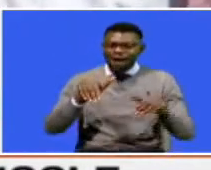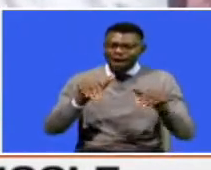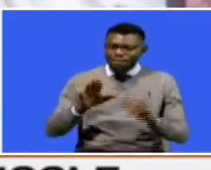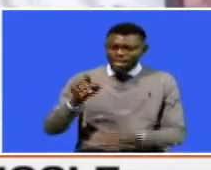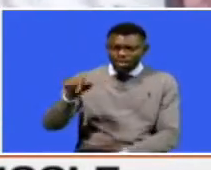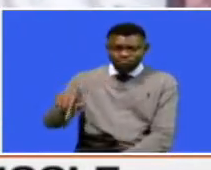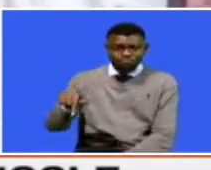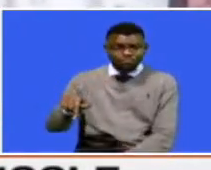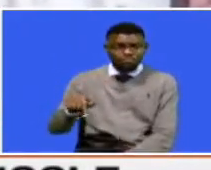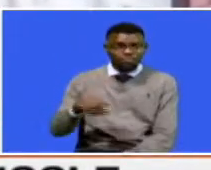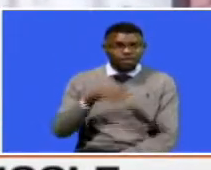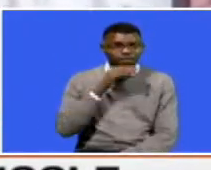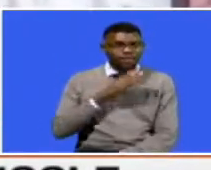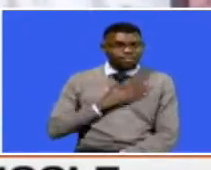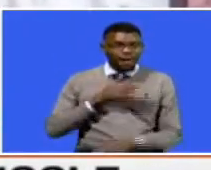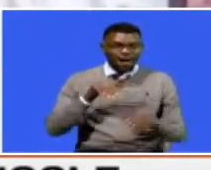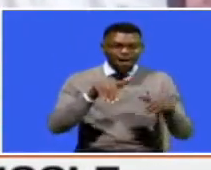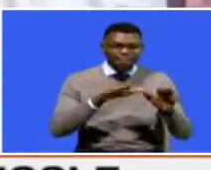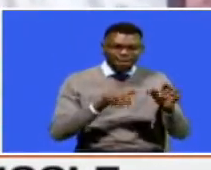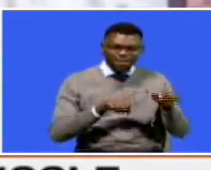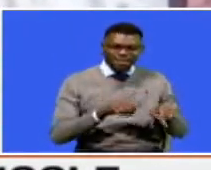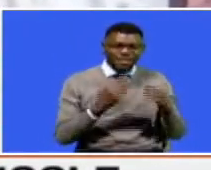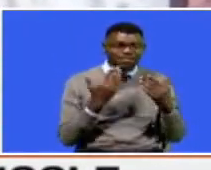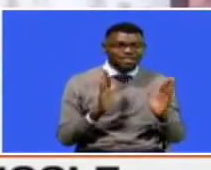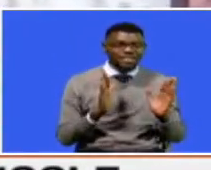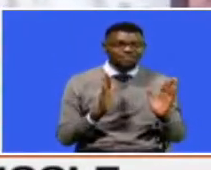My father is also buried here.